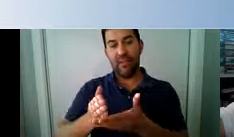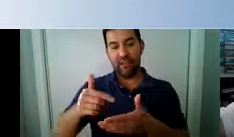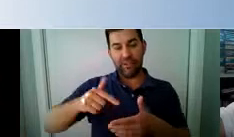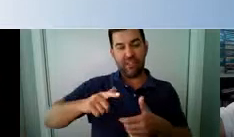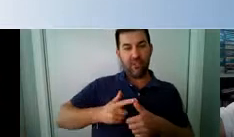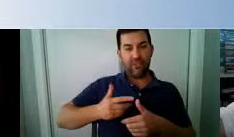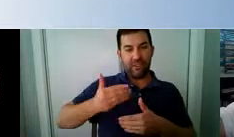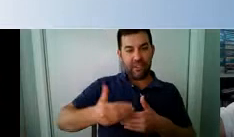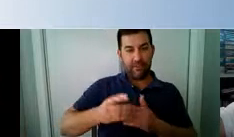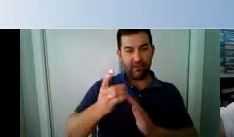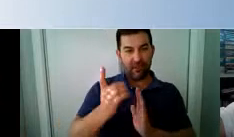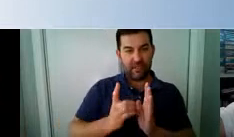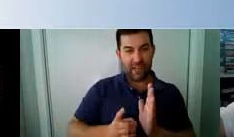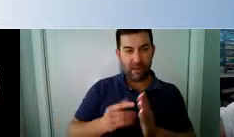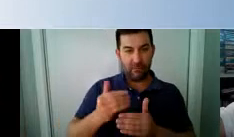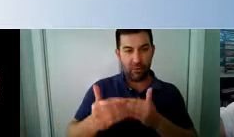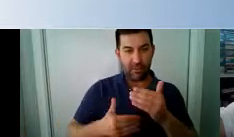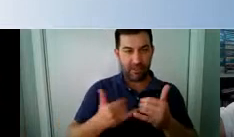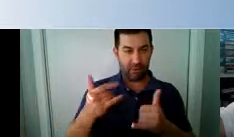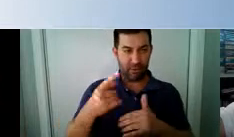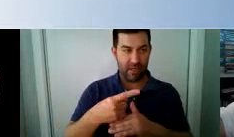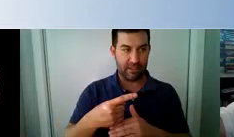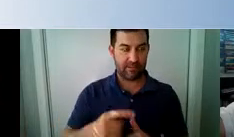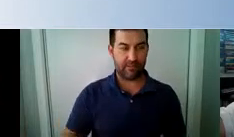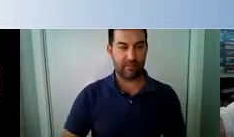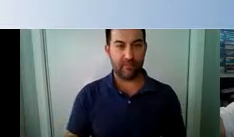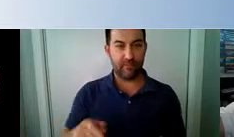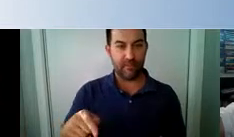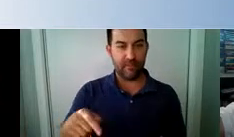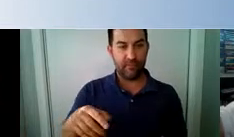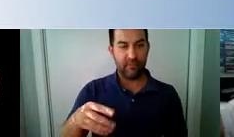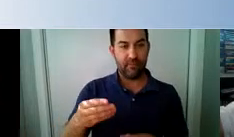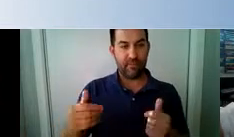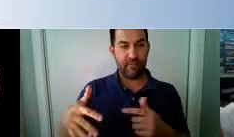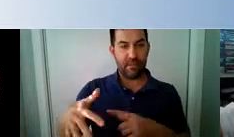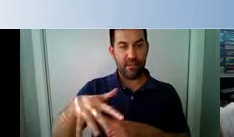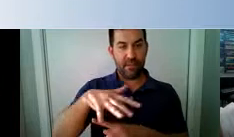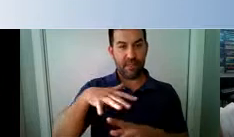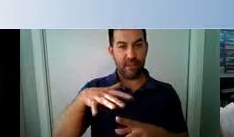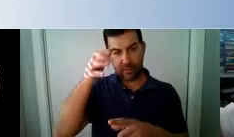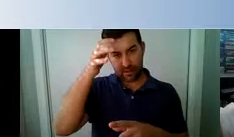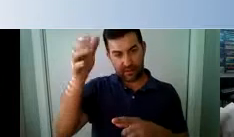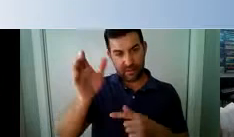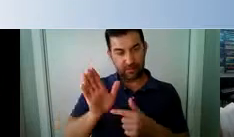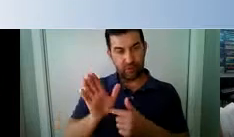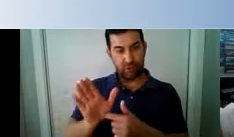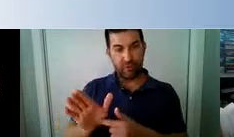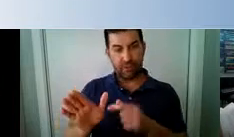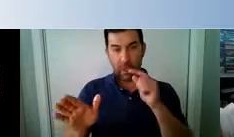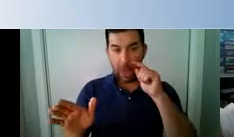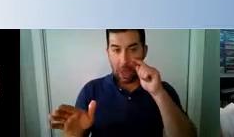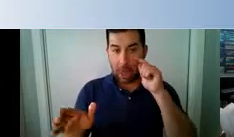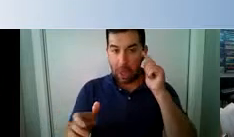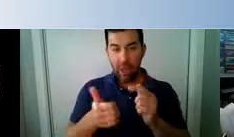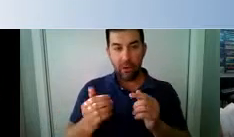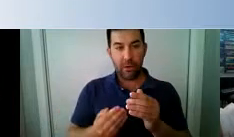in the design process tonight. So this is the landscape concept. This just shows kind of the additional plantings